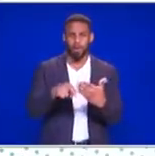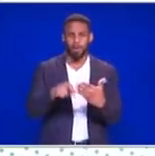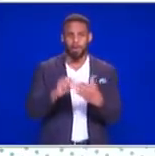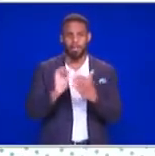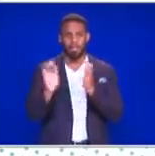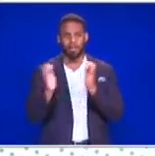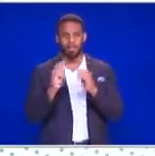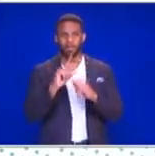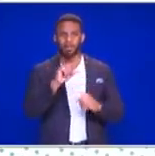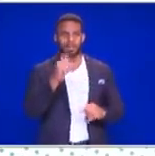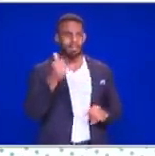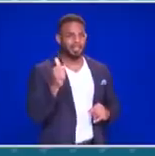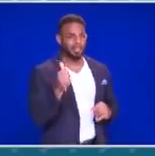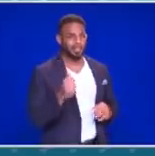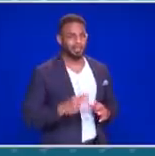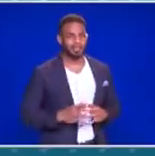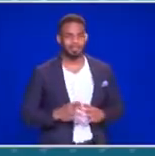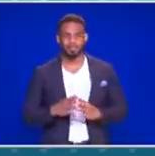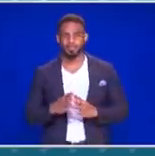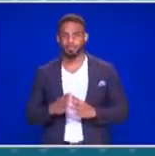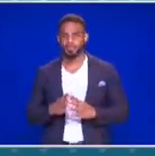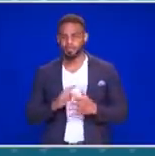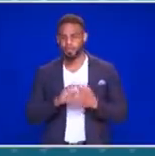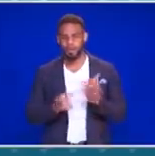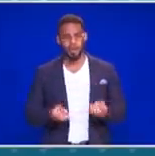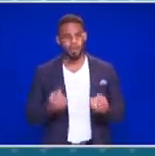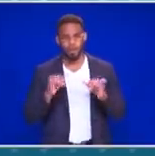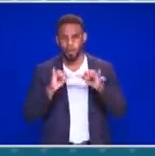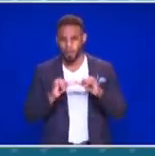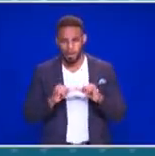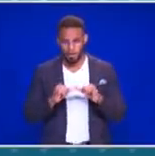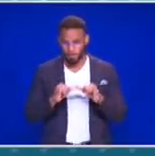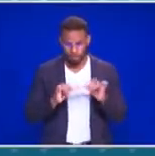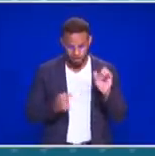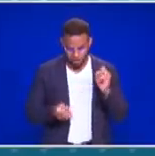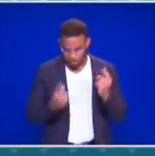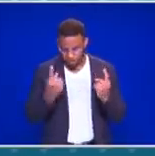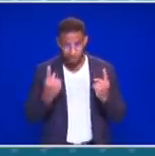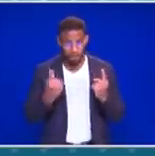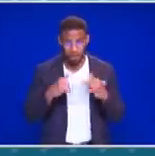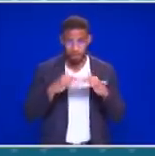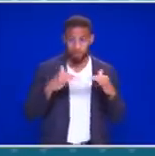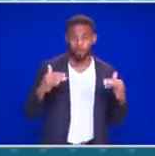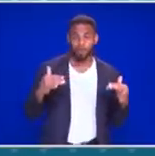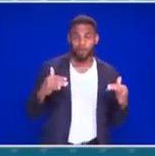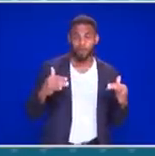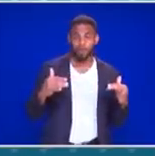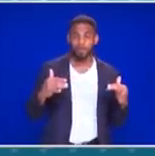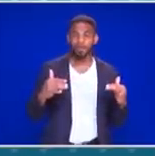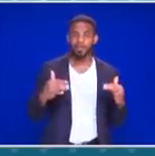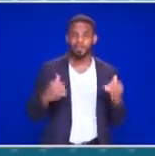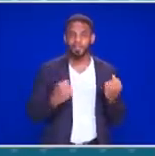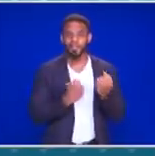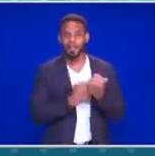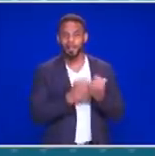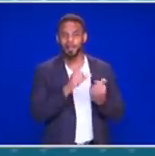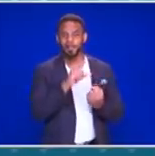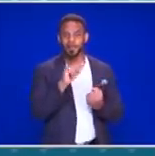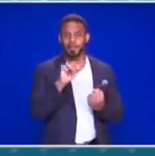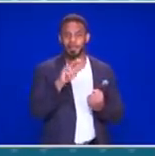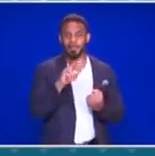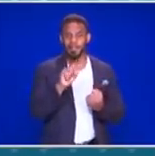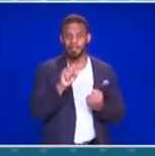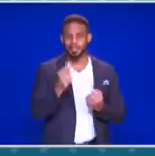in comparison to 2010. These multiple measures of composition and diversity complement the 2020